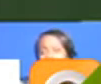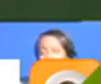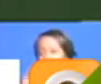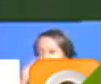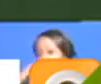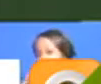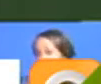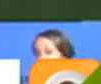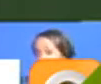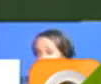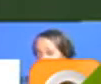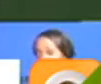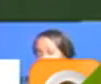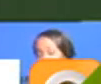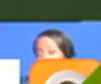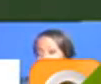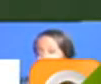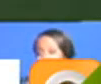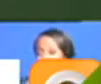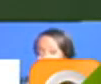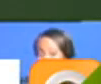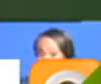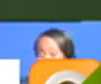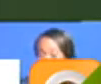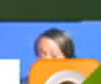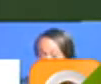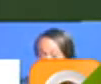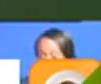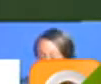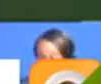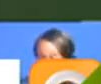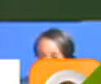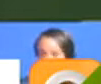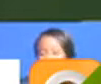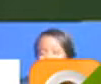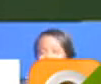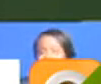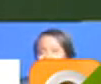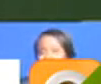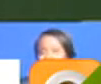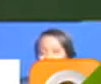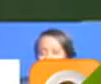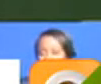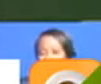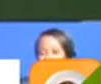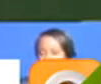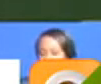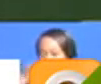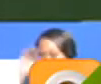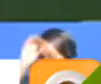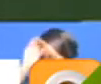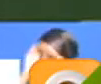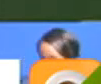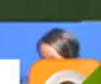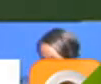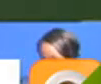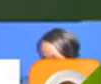pronouncements to guide the country in the direction in which we believe the country will move